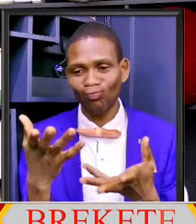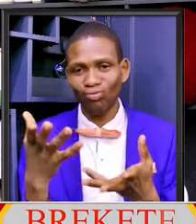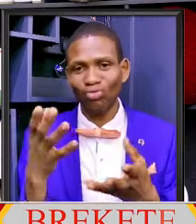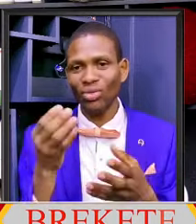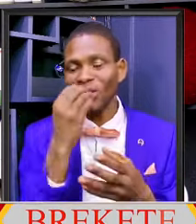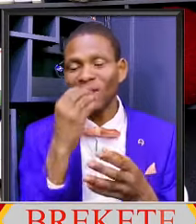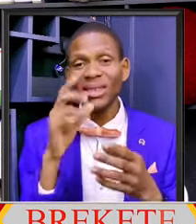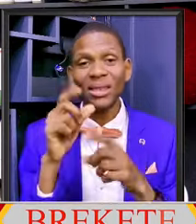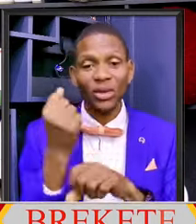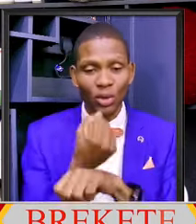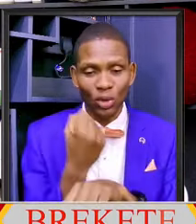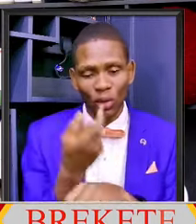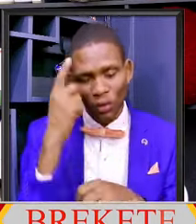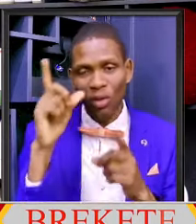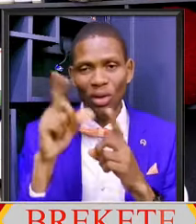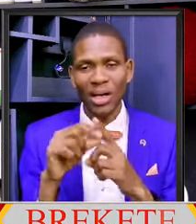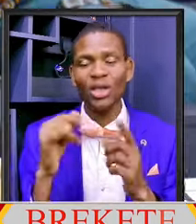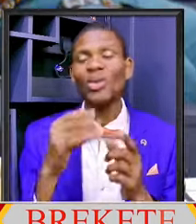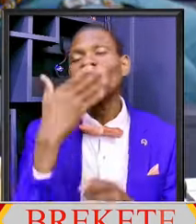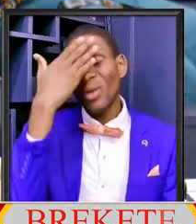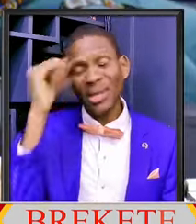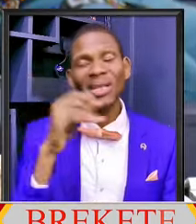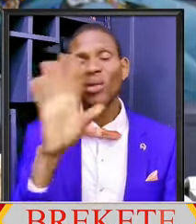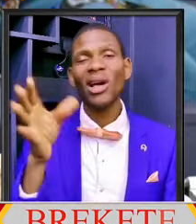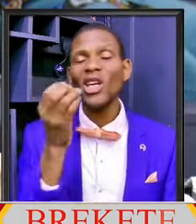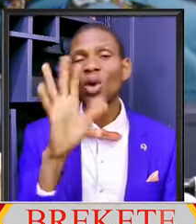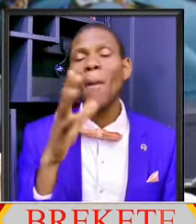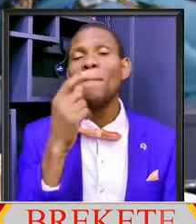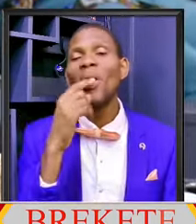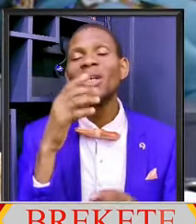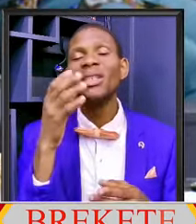go forget before you chop. As soon your mouth don't they used to